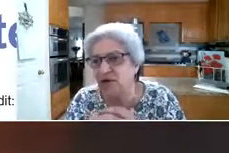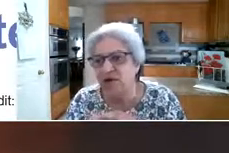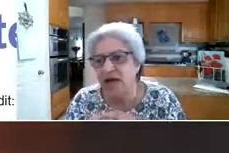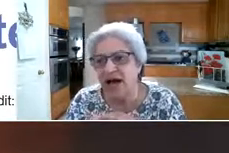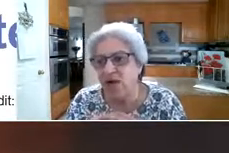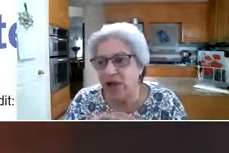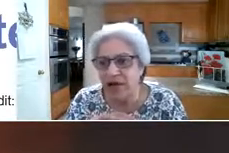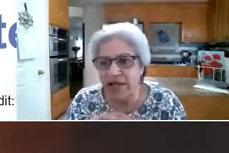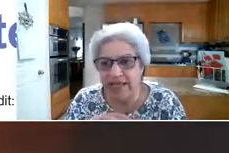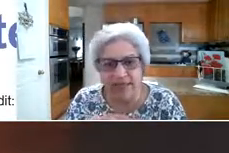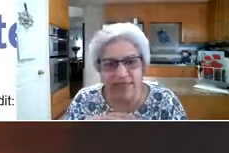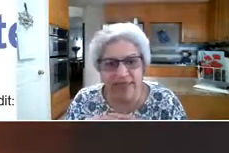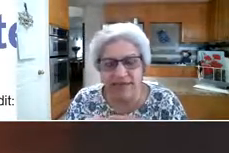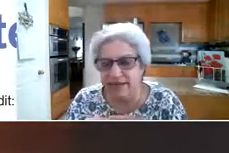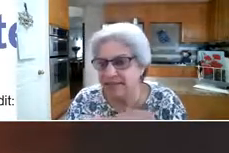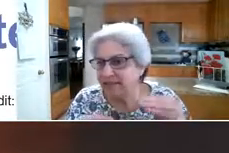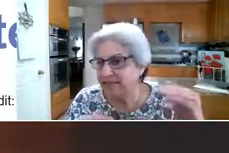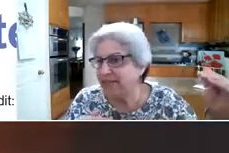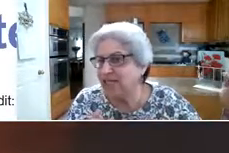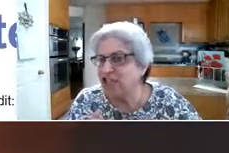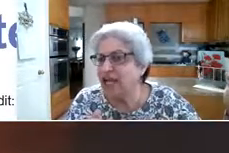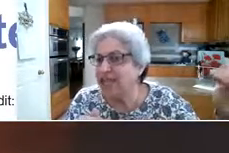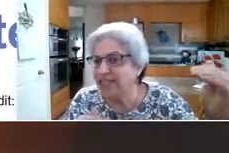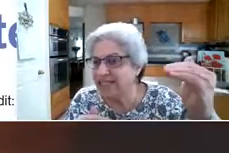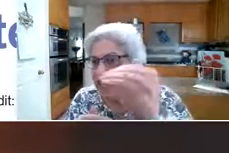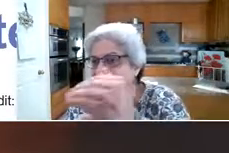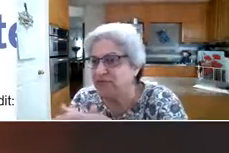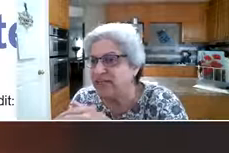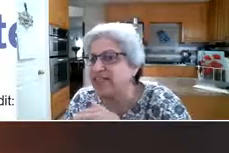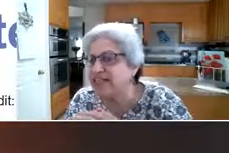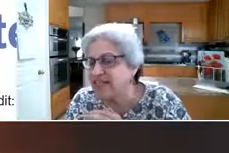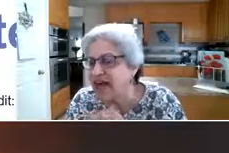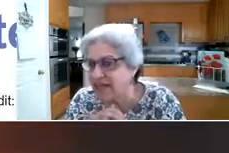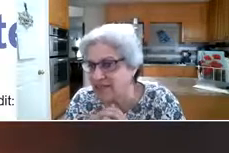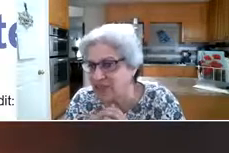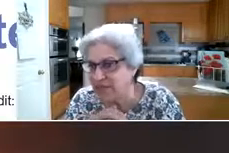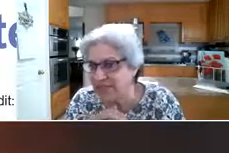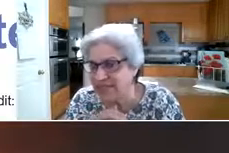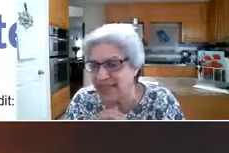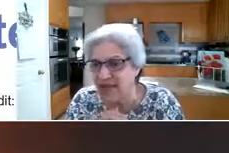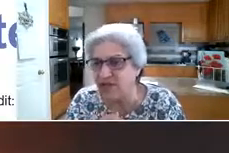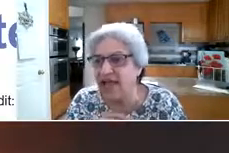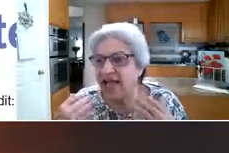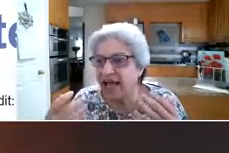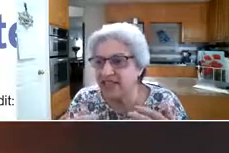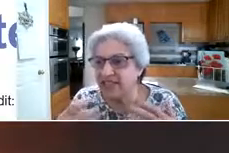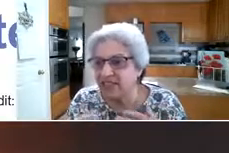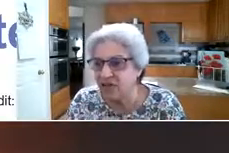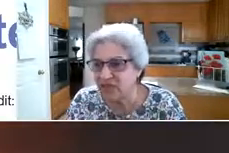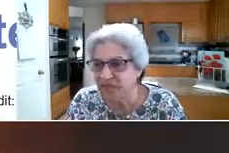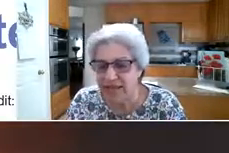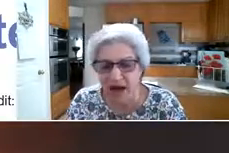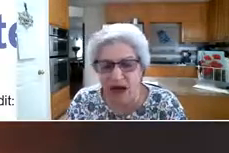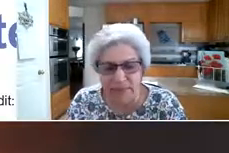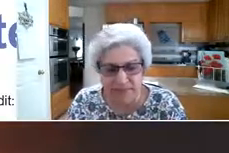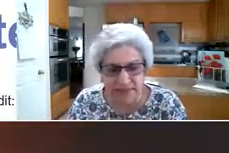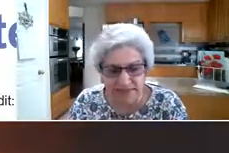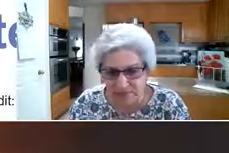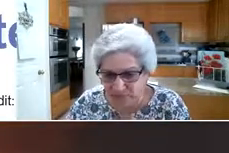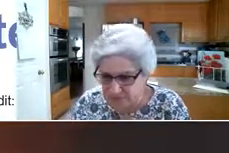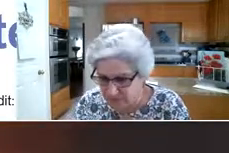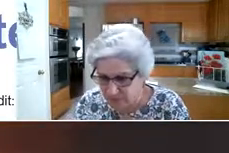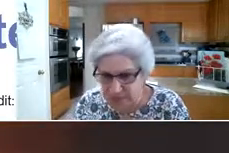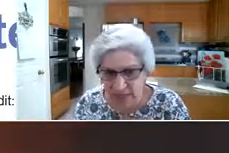begins, where it can then inject itself inside a human cell and start to make